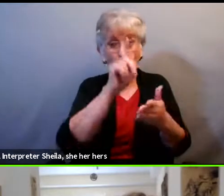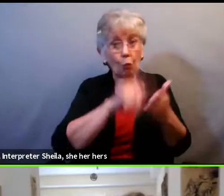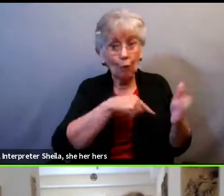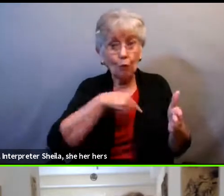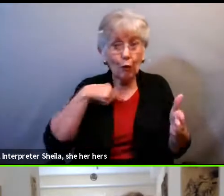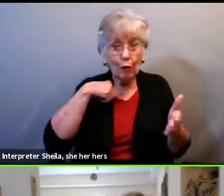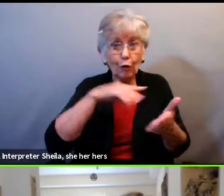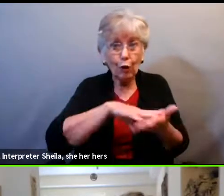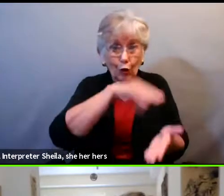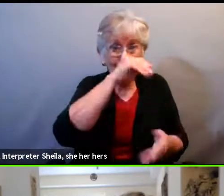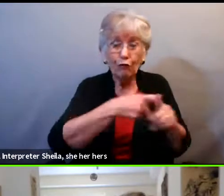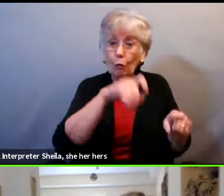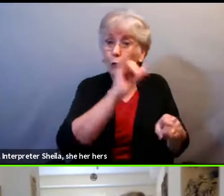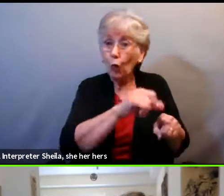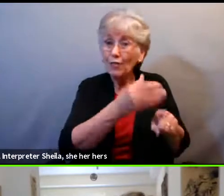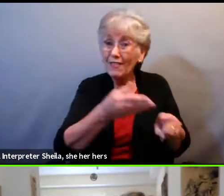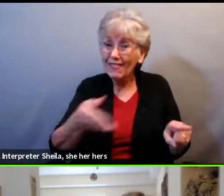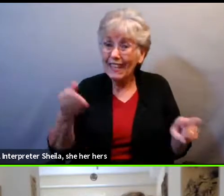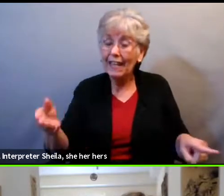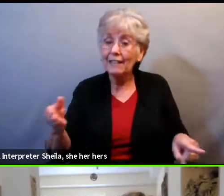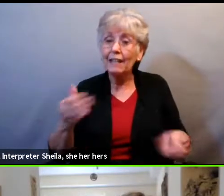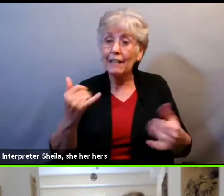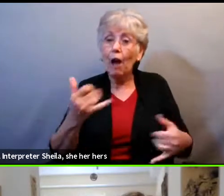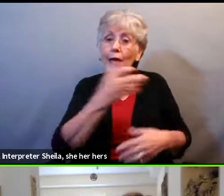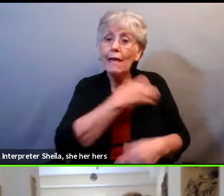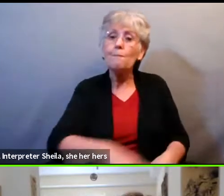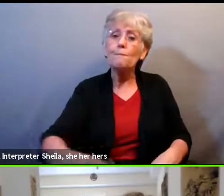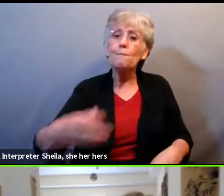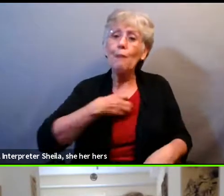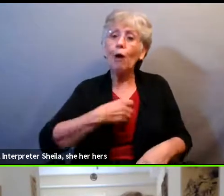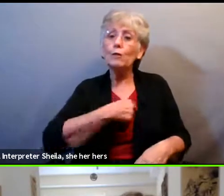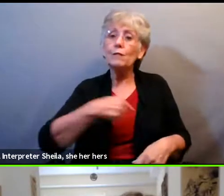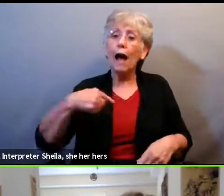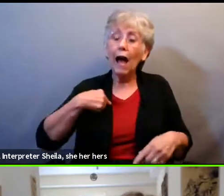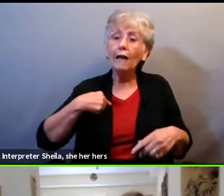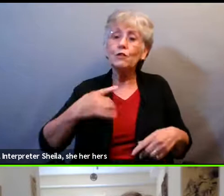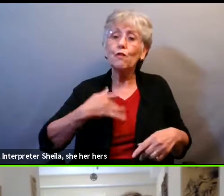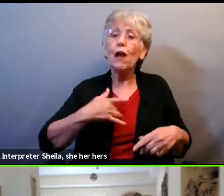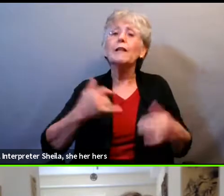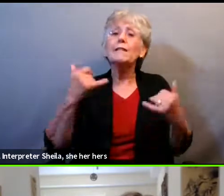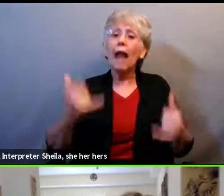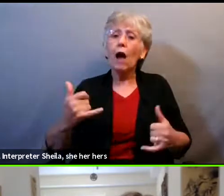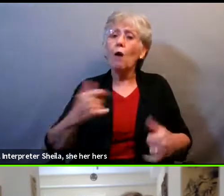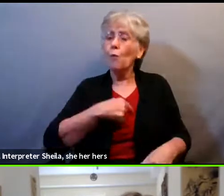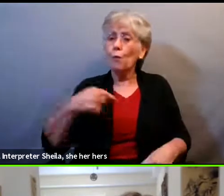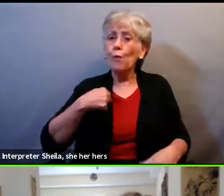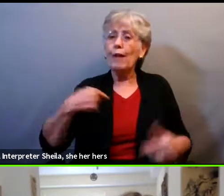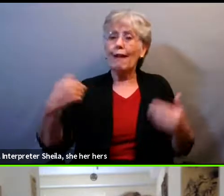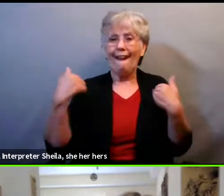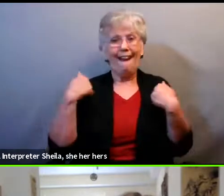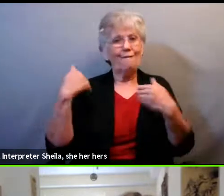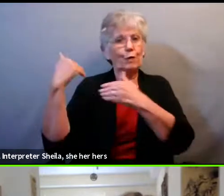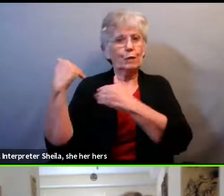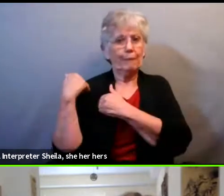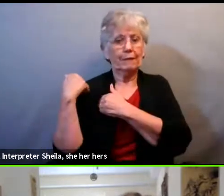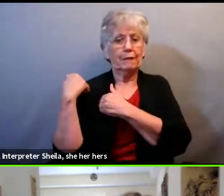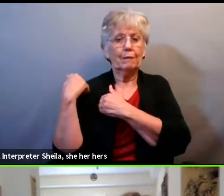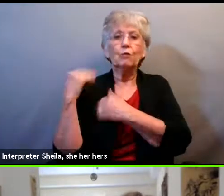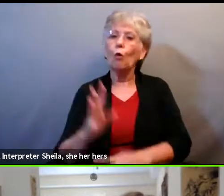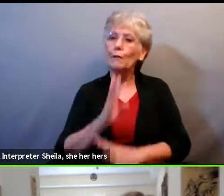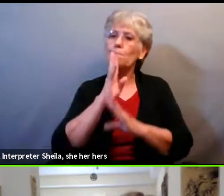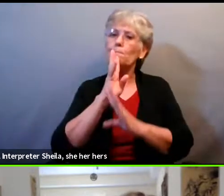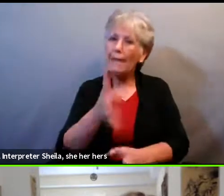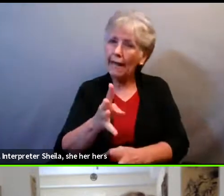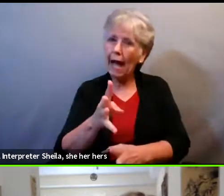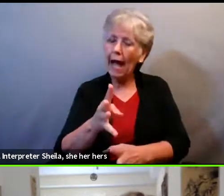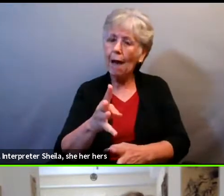us to feel like we have a responsibility to speak up and out, to